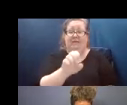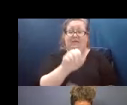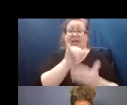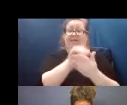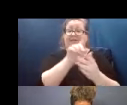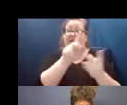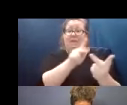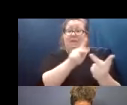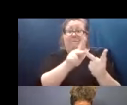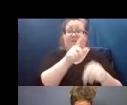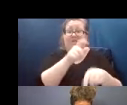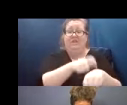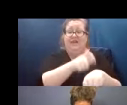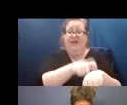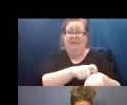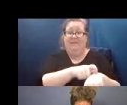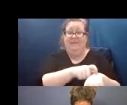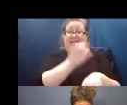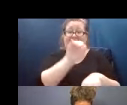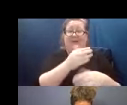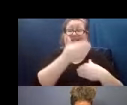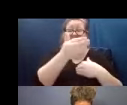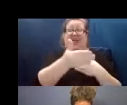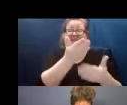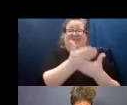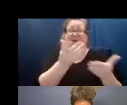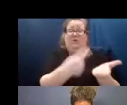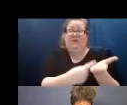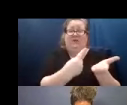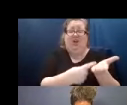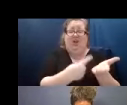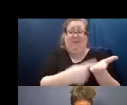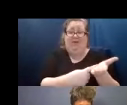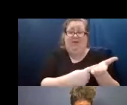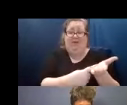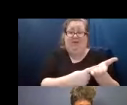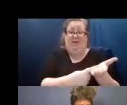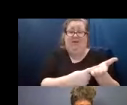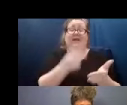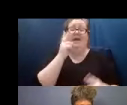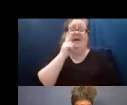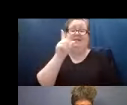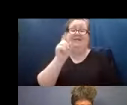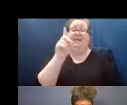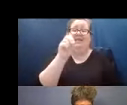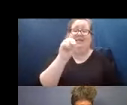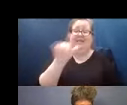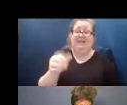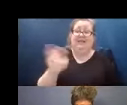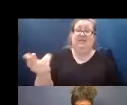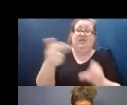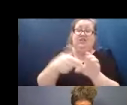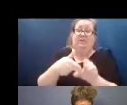perfect timing. That's the next thing we're going to talk about. Is actually Lindsay is going to jump in and talk about